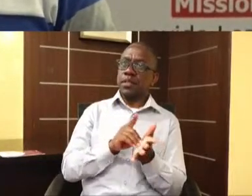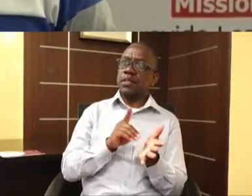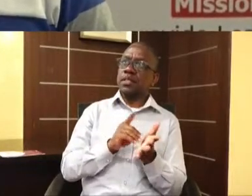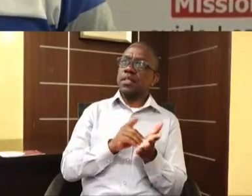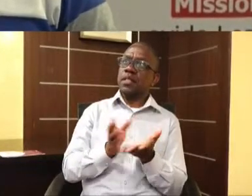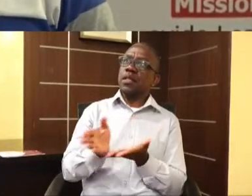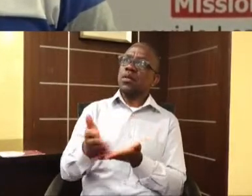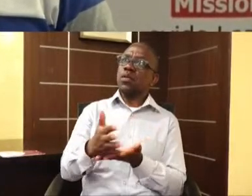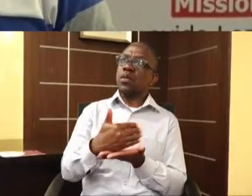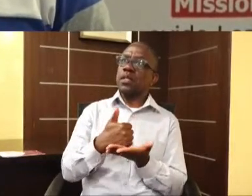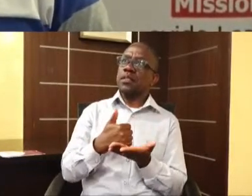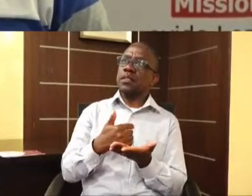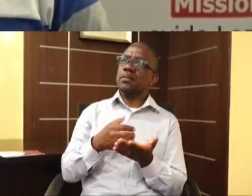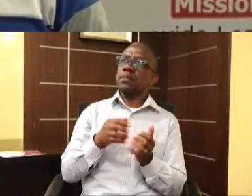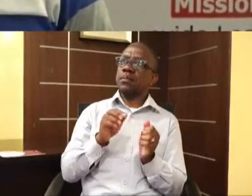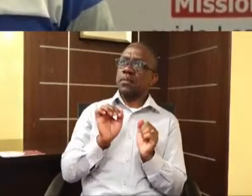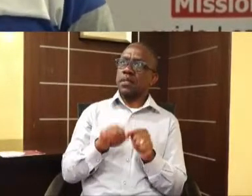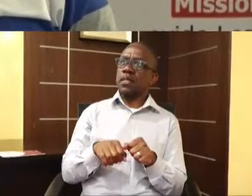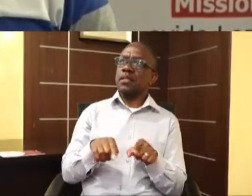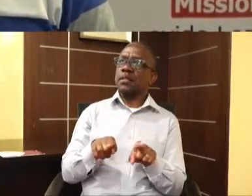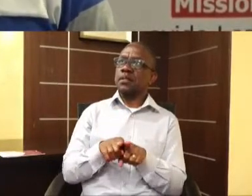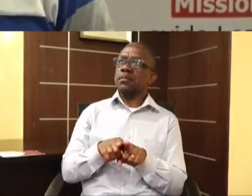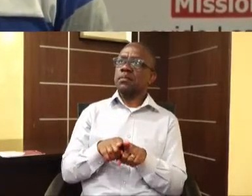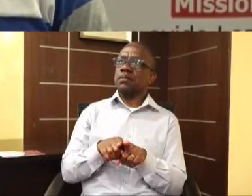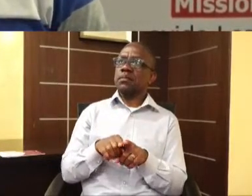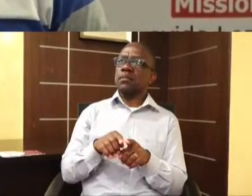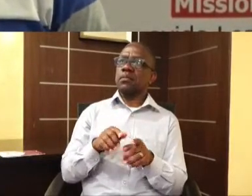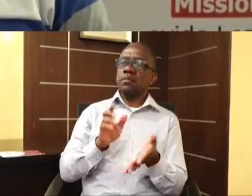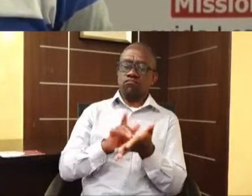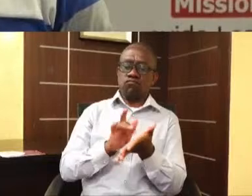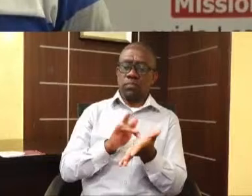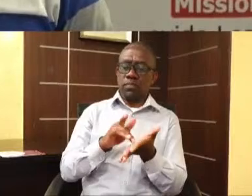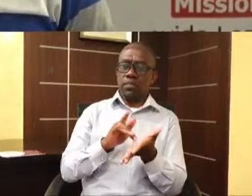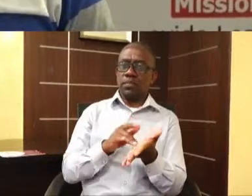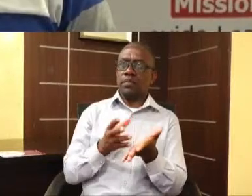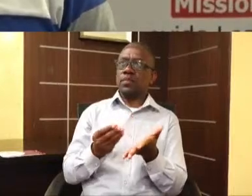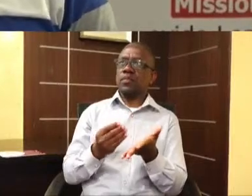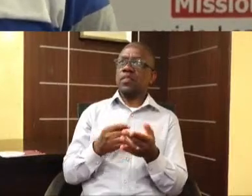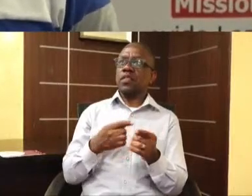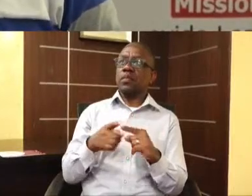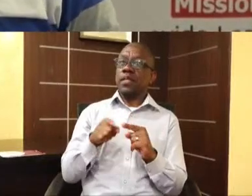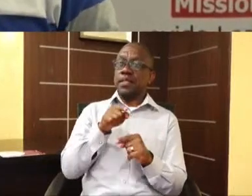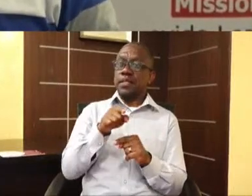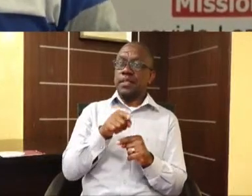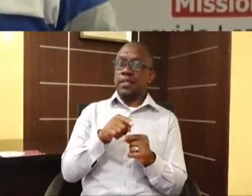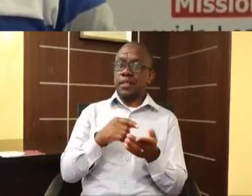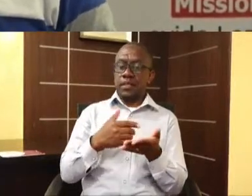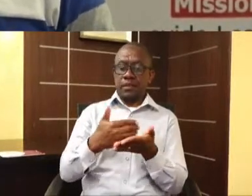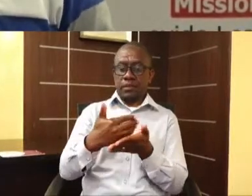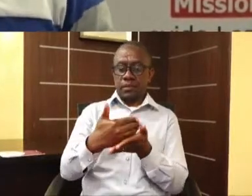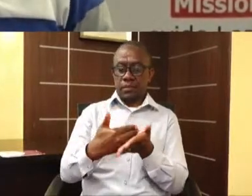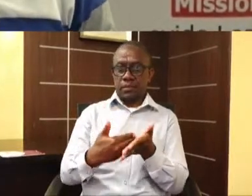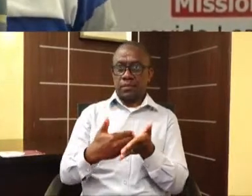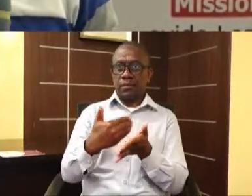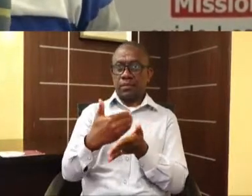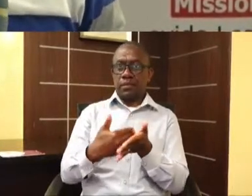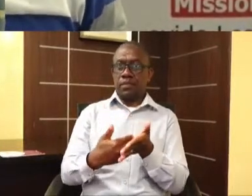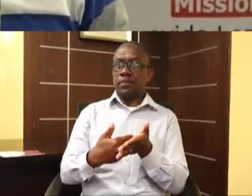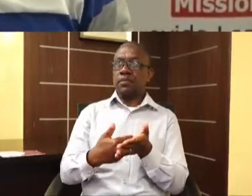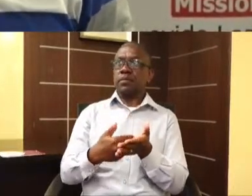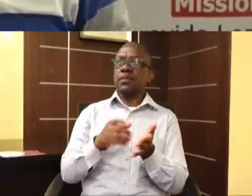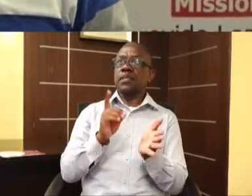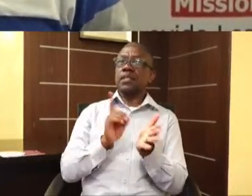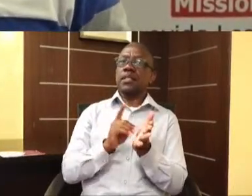Because they could have done that in a different way, a calculator done. But that imprint, that record that remains in their side is collecting